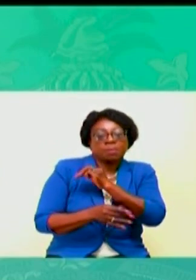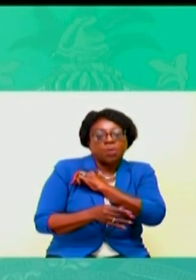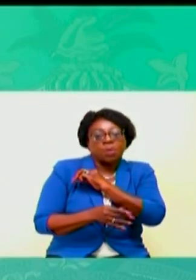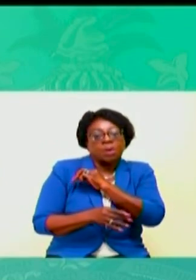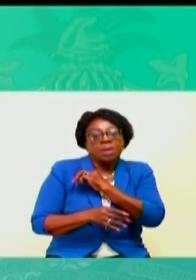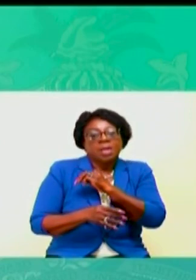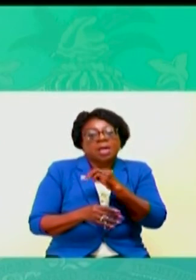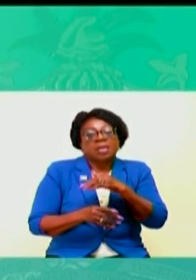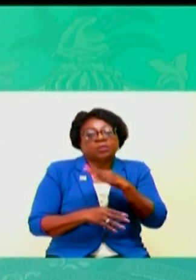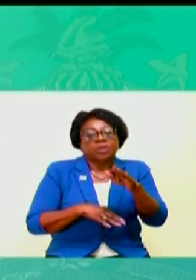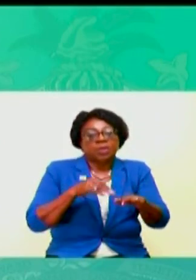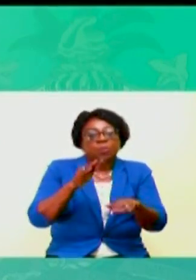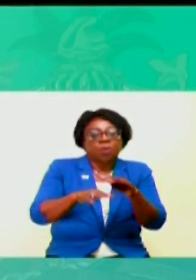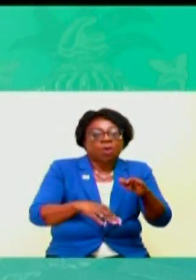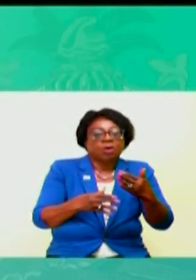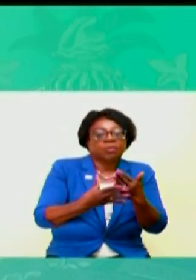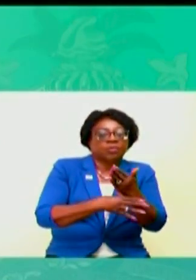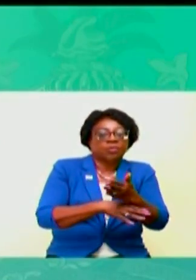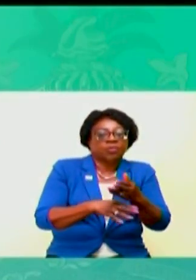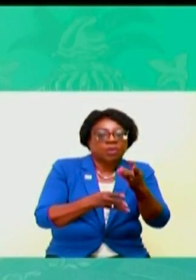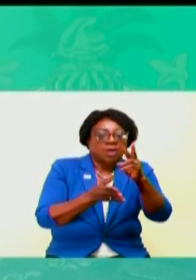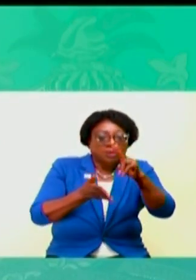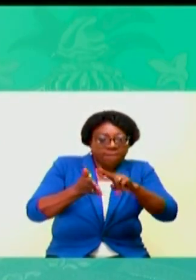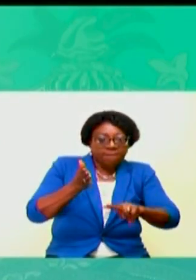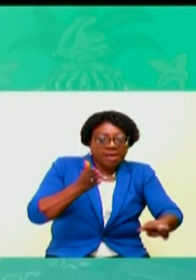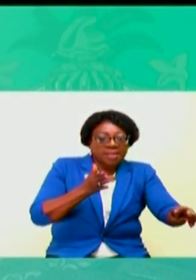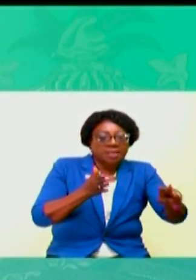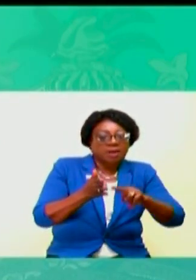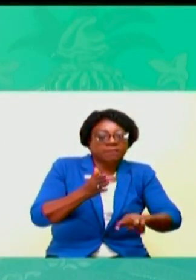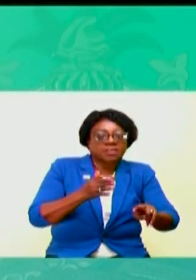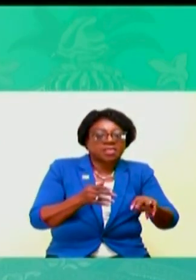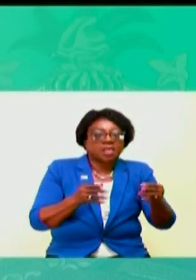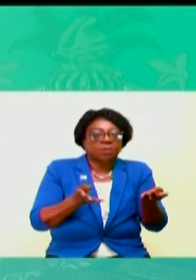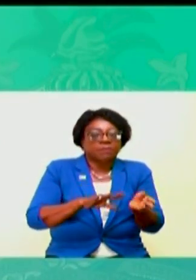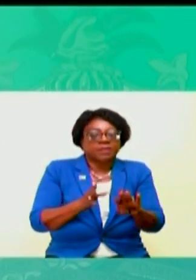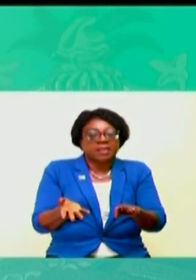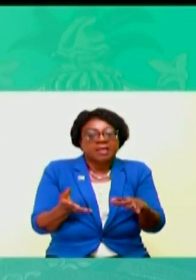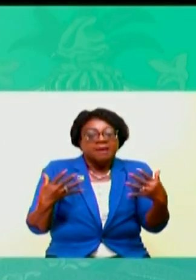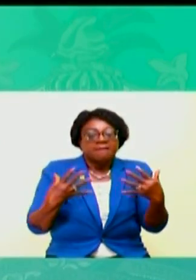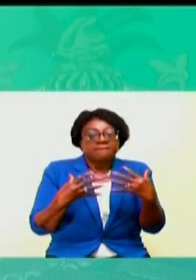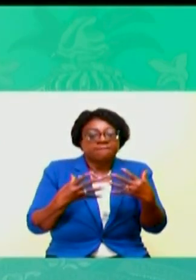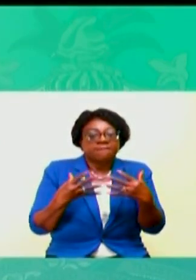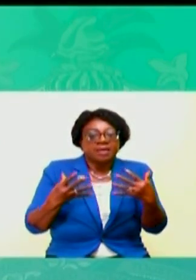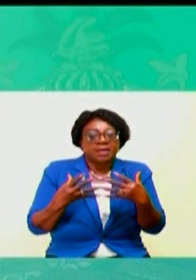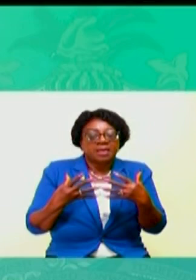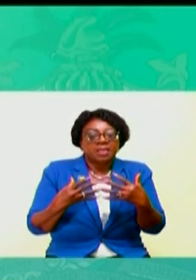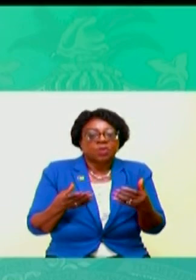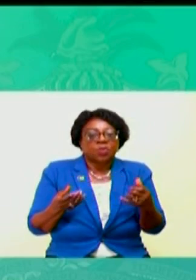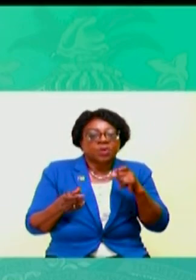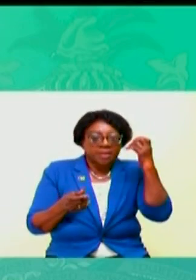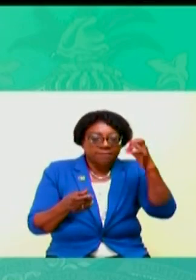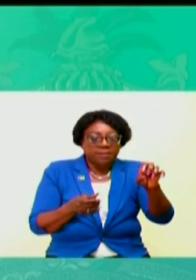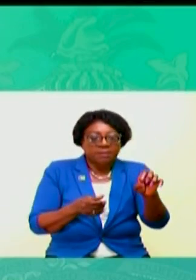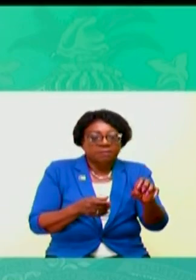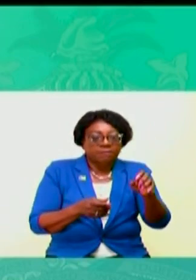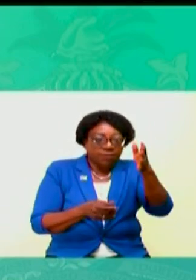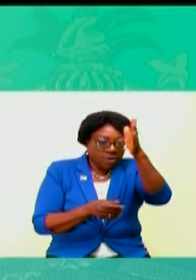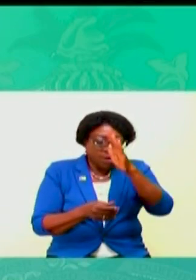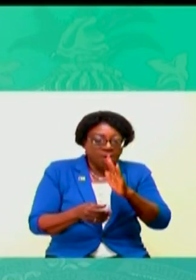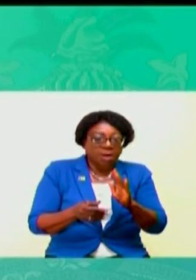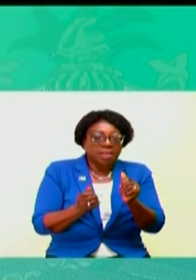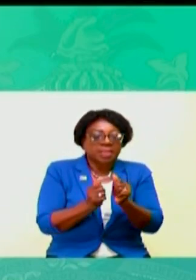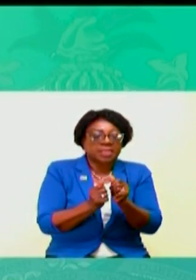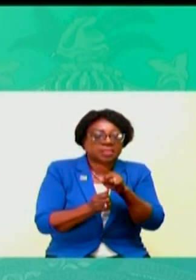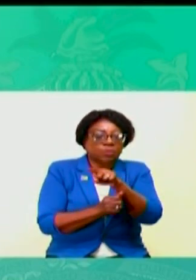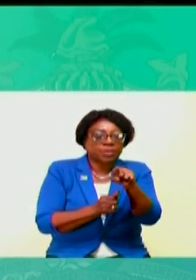yea, though you walk through the valley of the shadow of death, fear no evil, for thou art with you and your family. I now